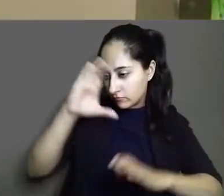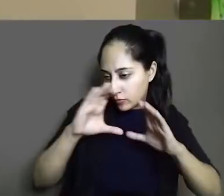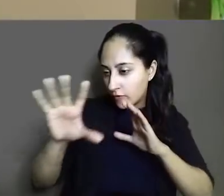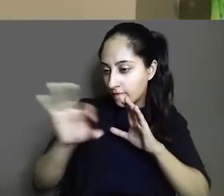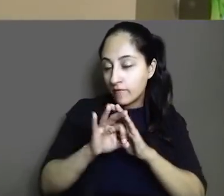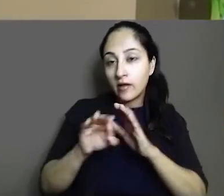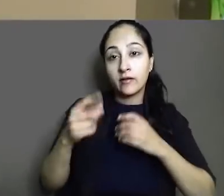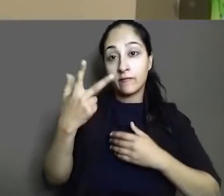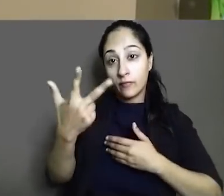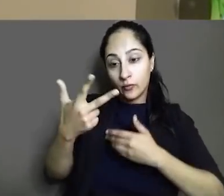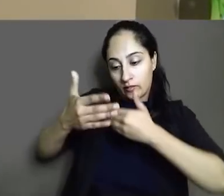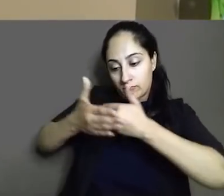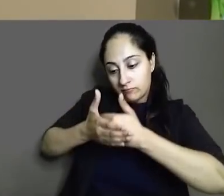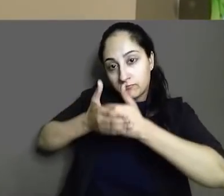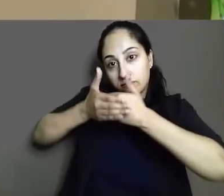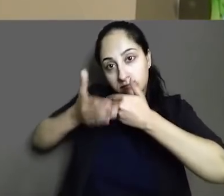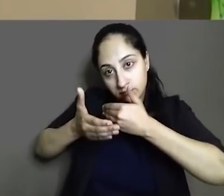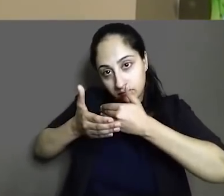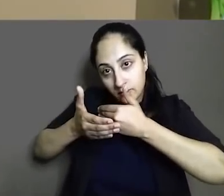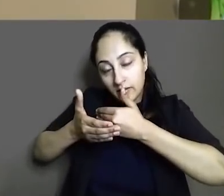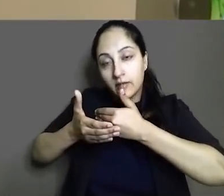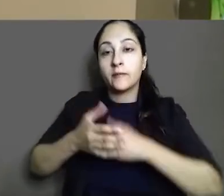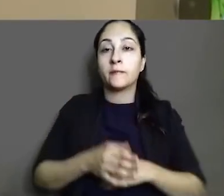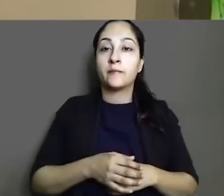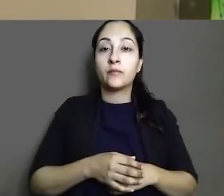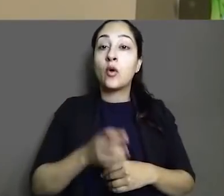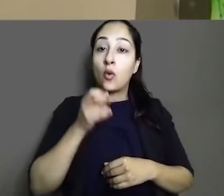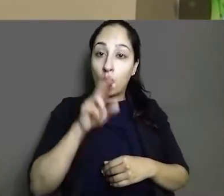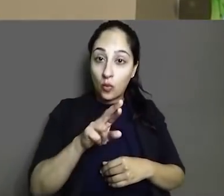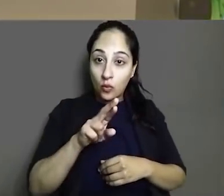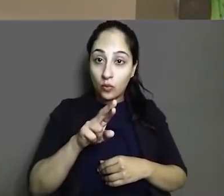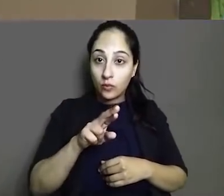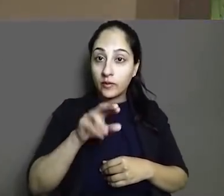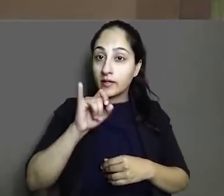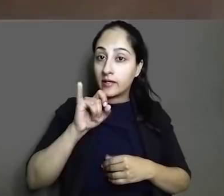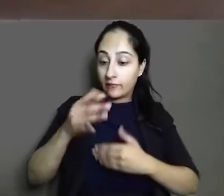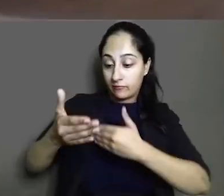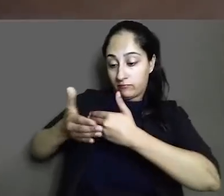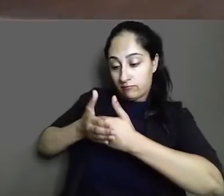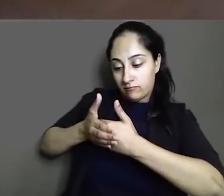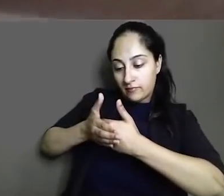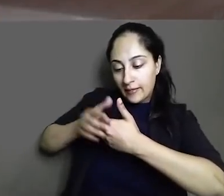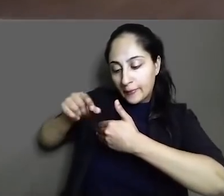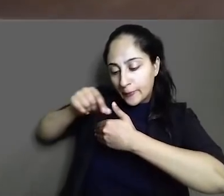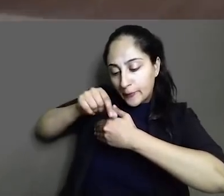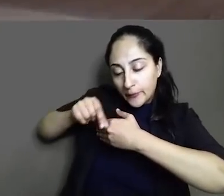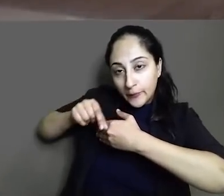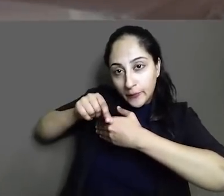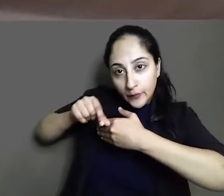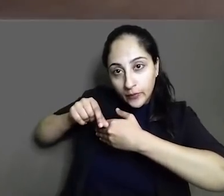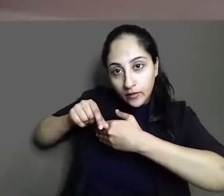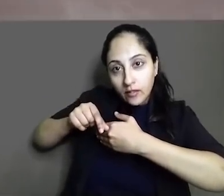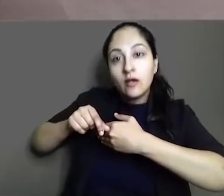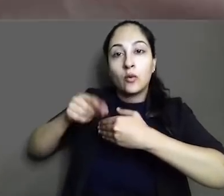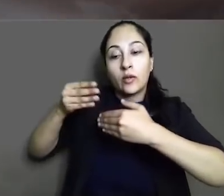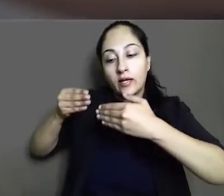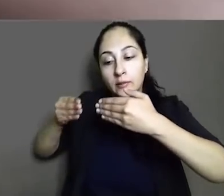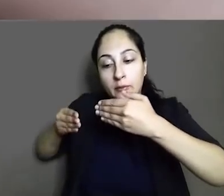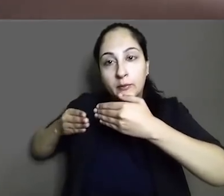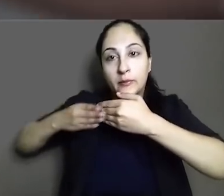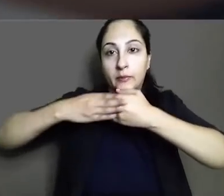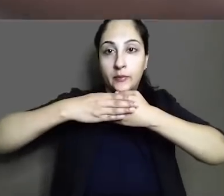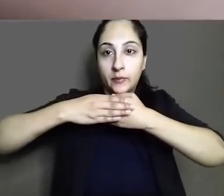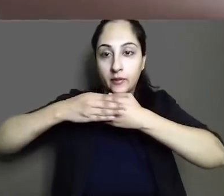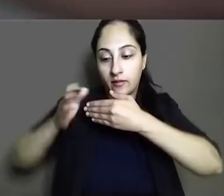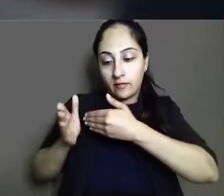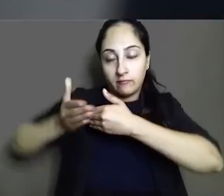that's probably what's leading some people to wear 2 masks to create that snug fit. You want to clean your hands before and